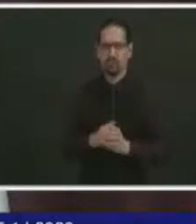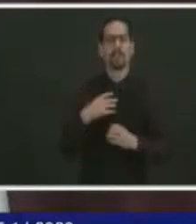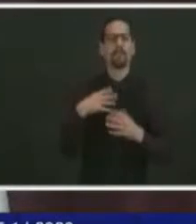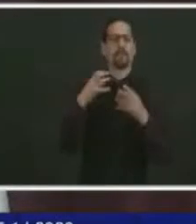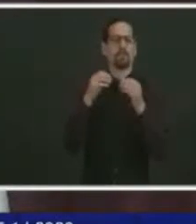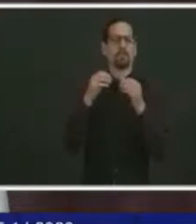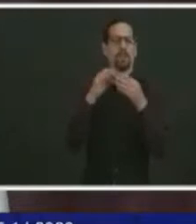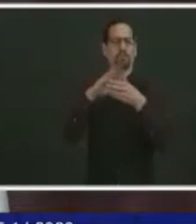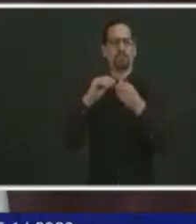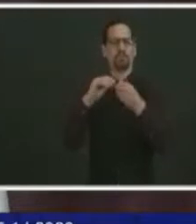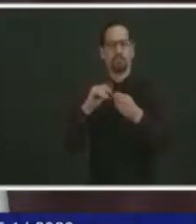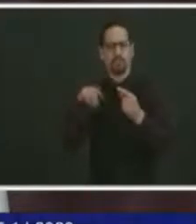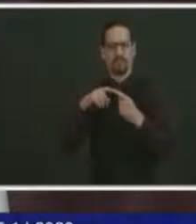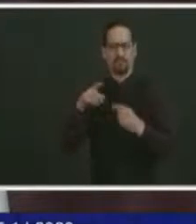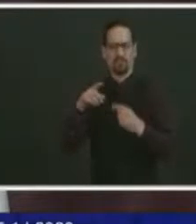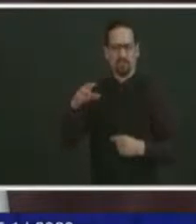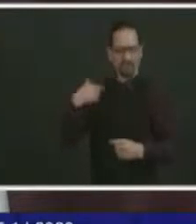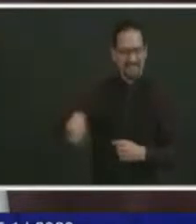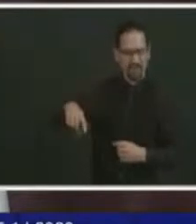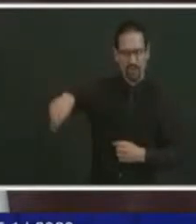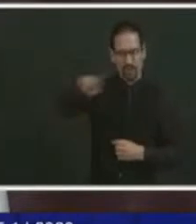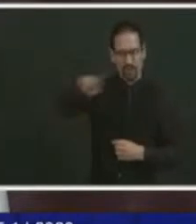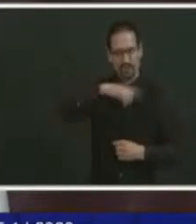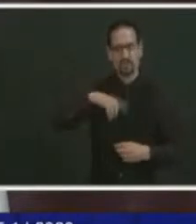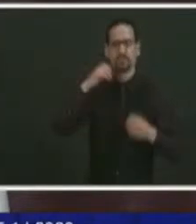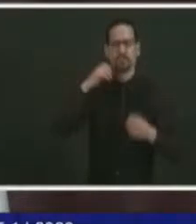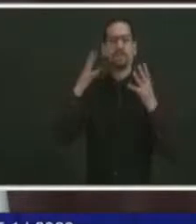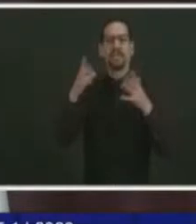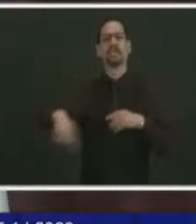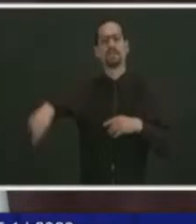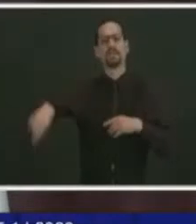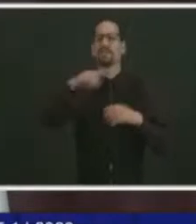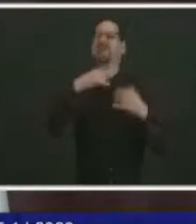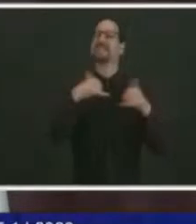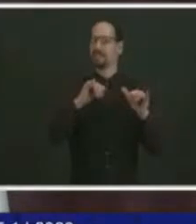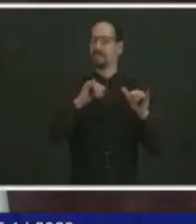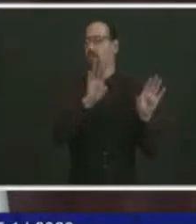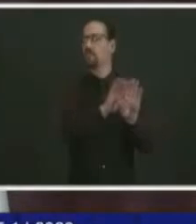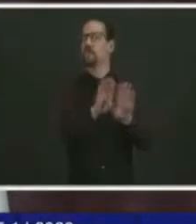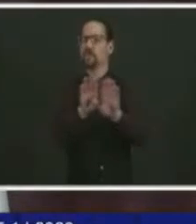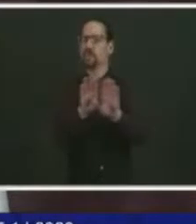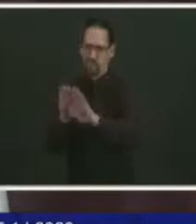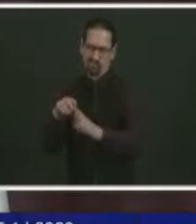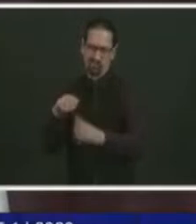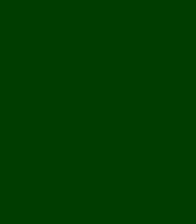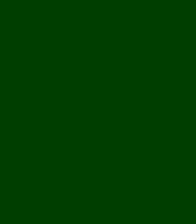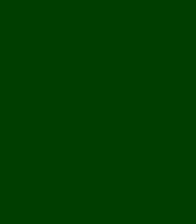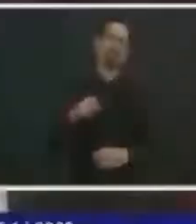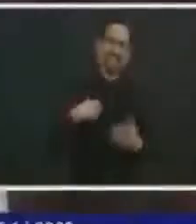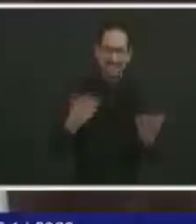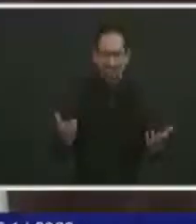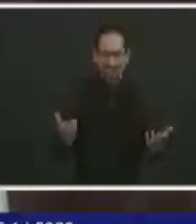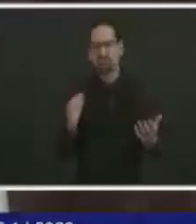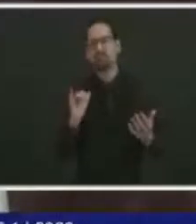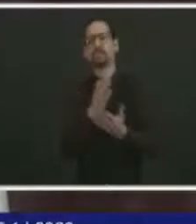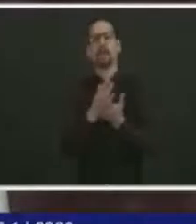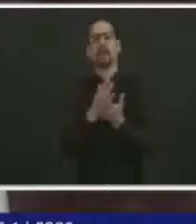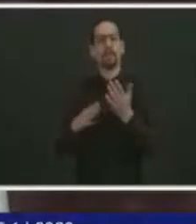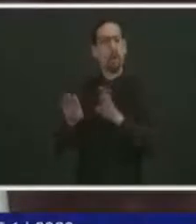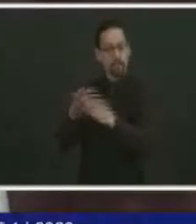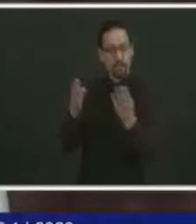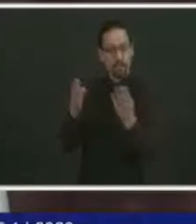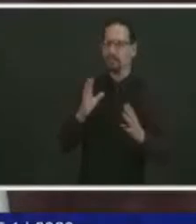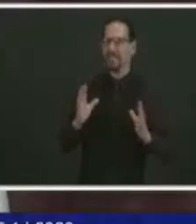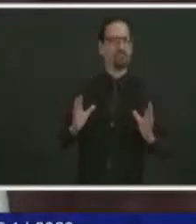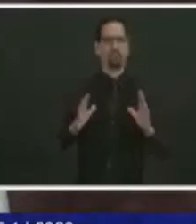Many houses of worship were closed over the weekend. I don't know if it was many or most, and it's okay. Because